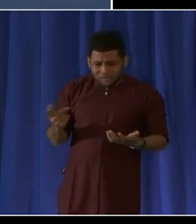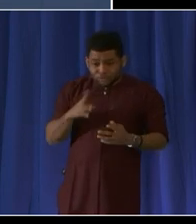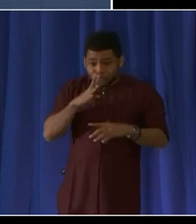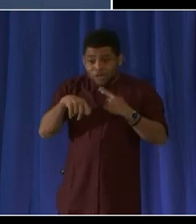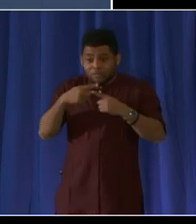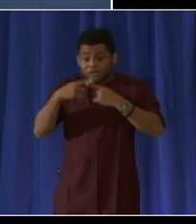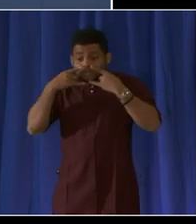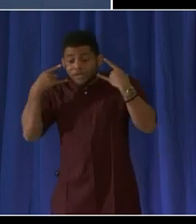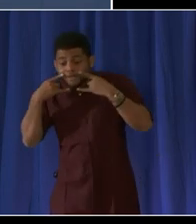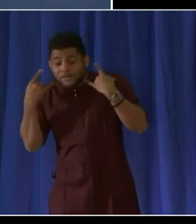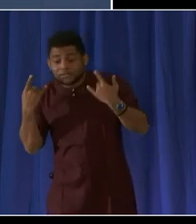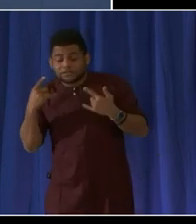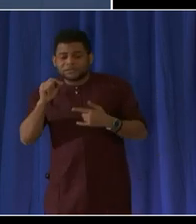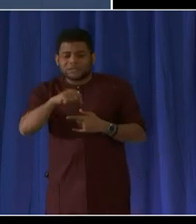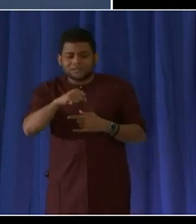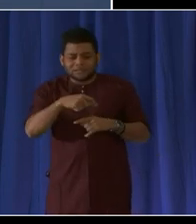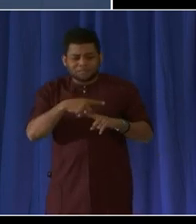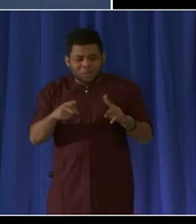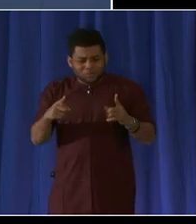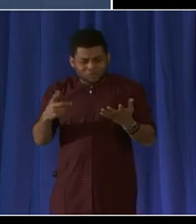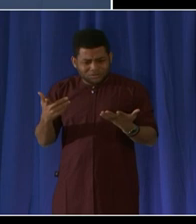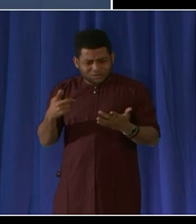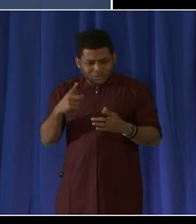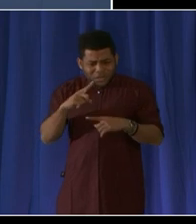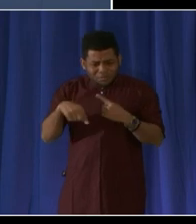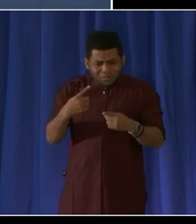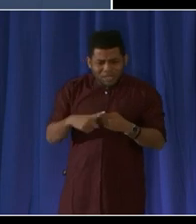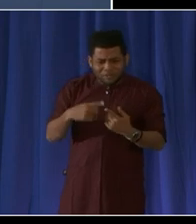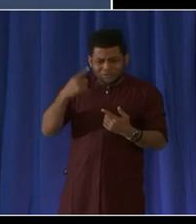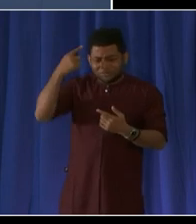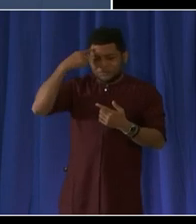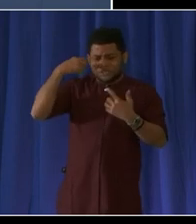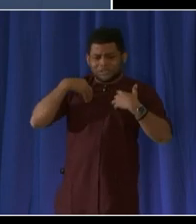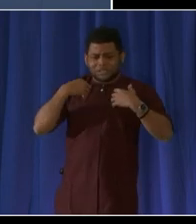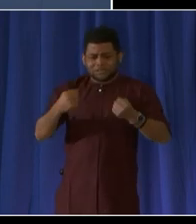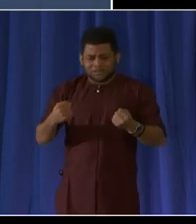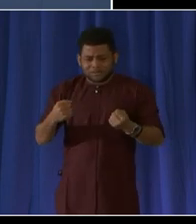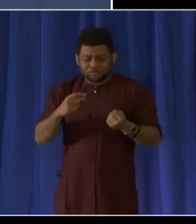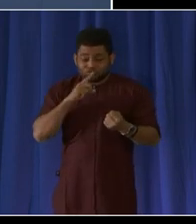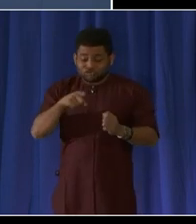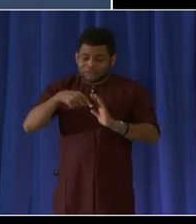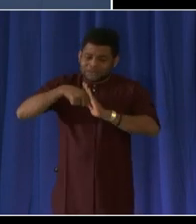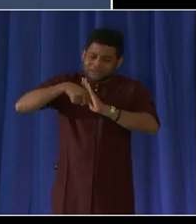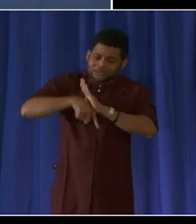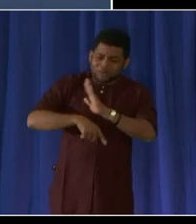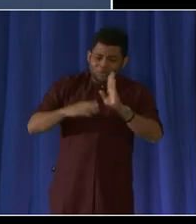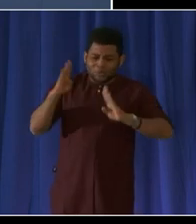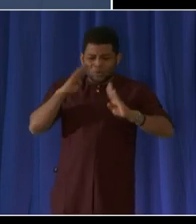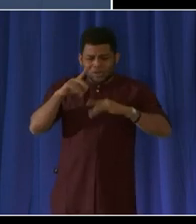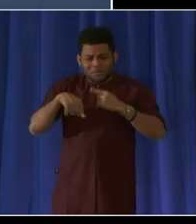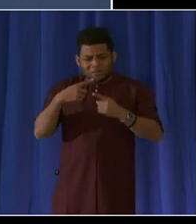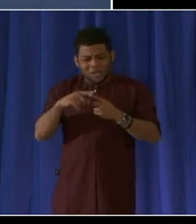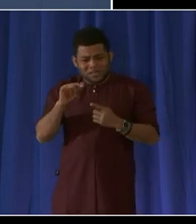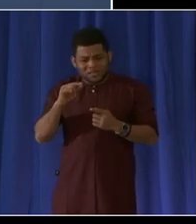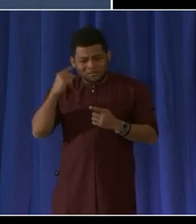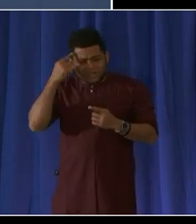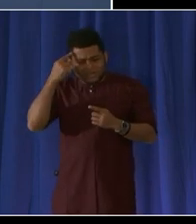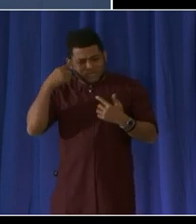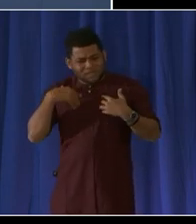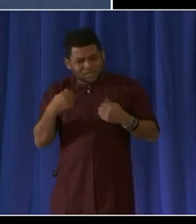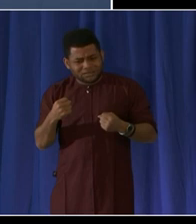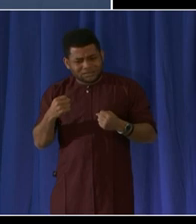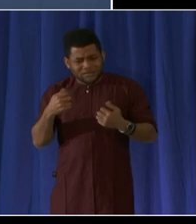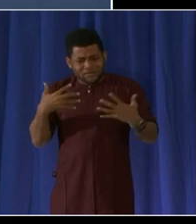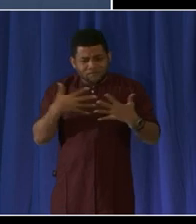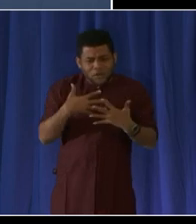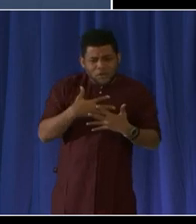have caused a lot of problems. I don't think I have to point that out. You guys read the papers every day. Very deeply worried about we're creating a construct